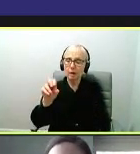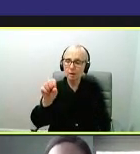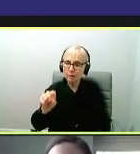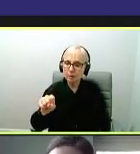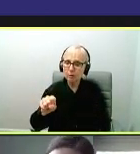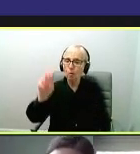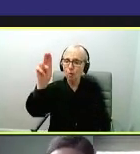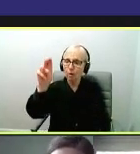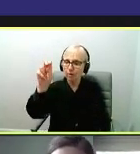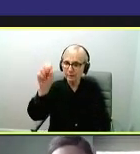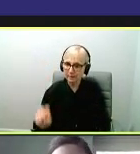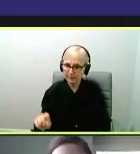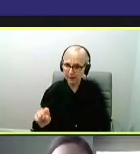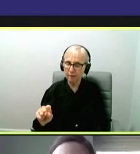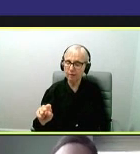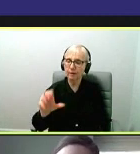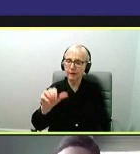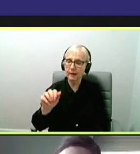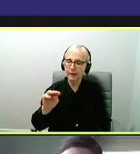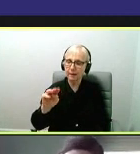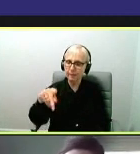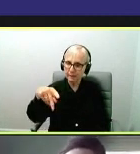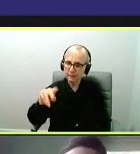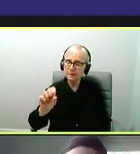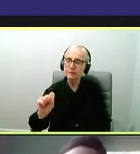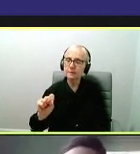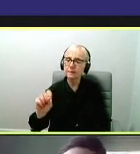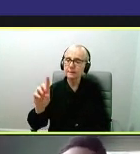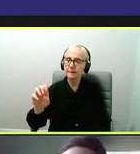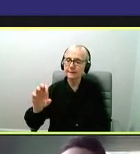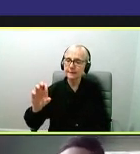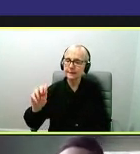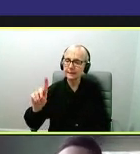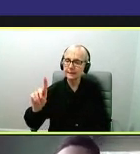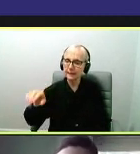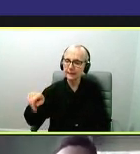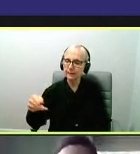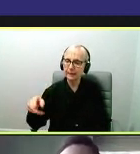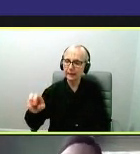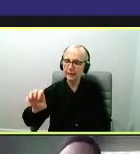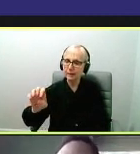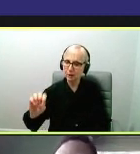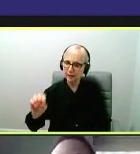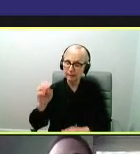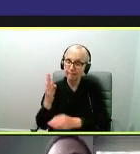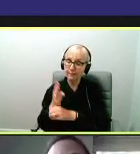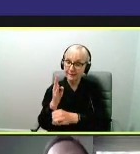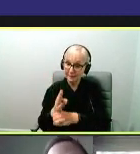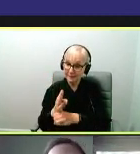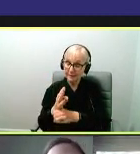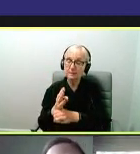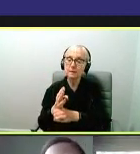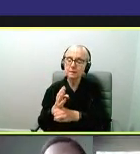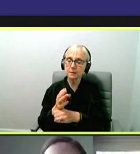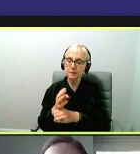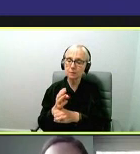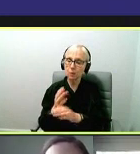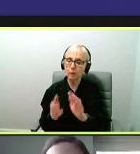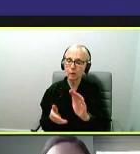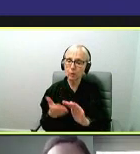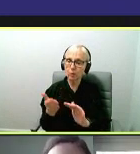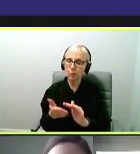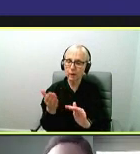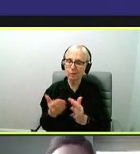and the South campus, leveraging our CDPHE state vaccine buses. And those will run through